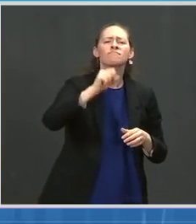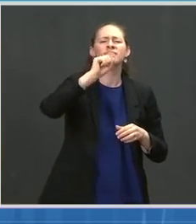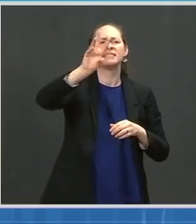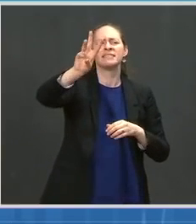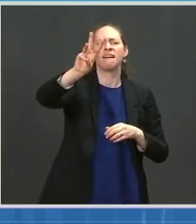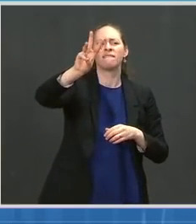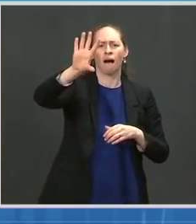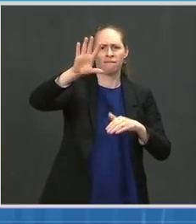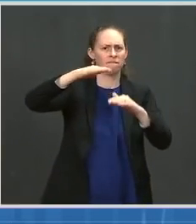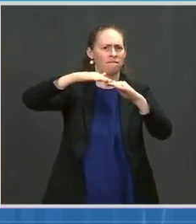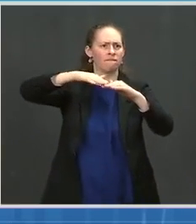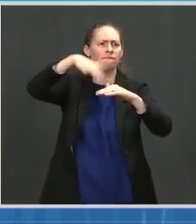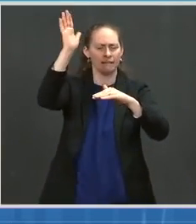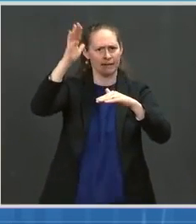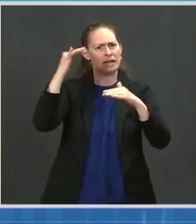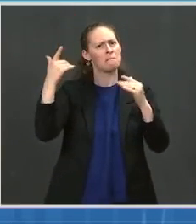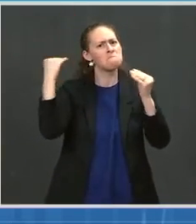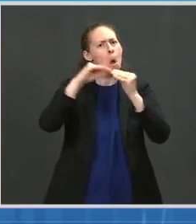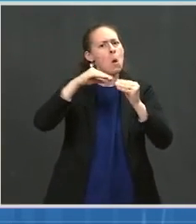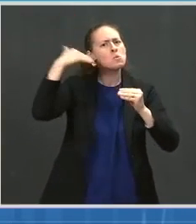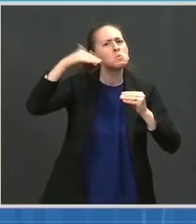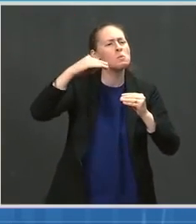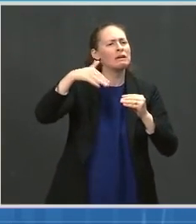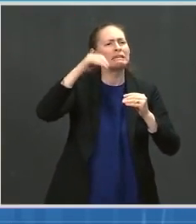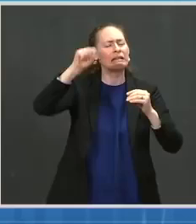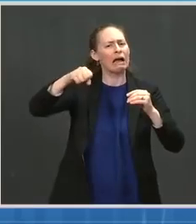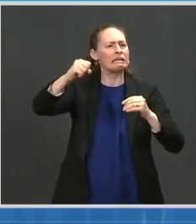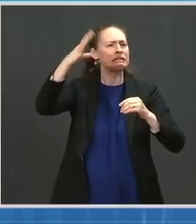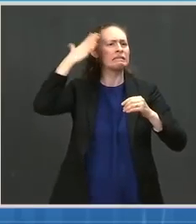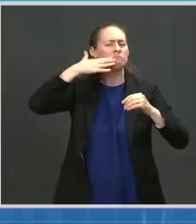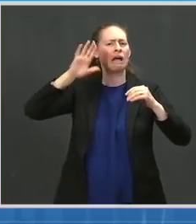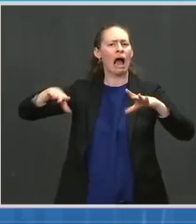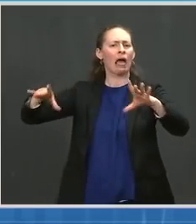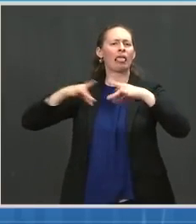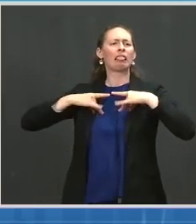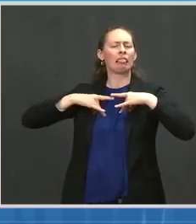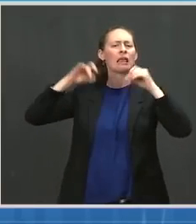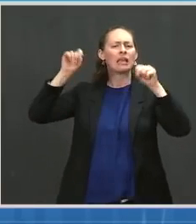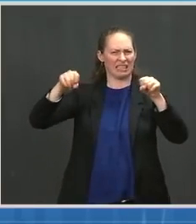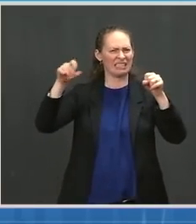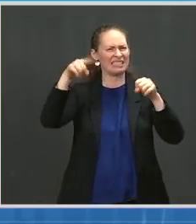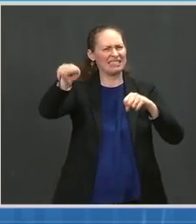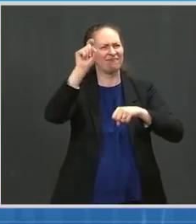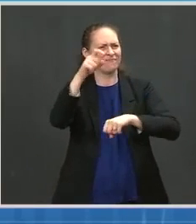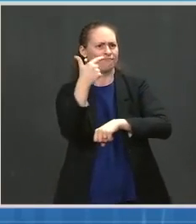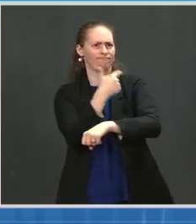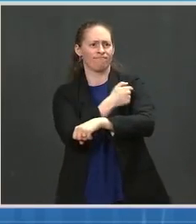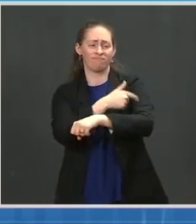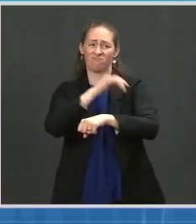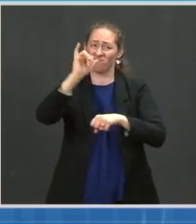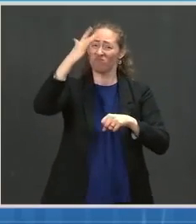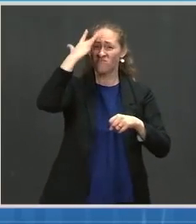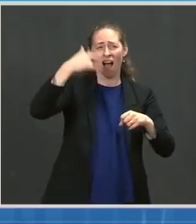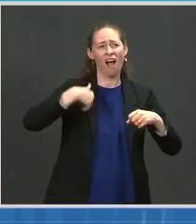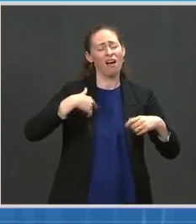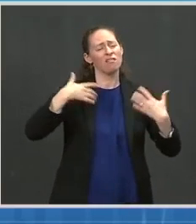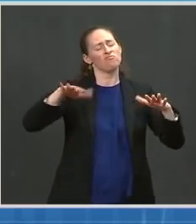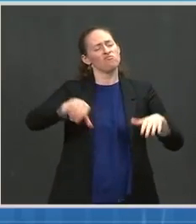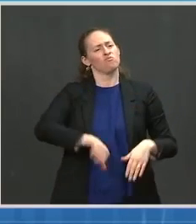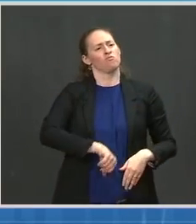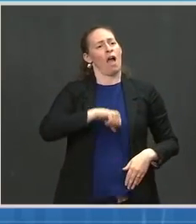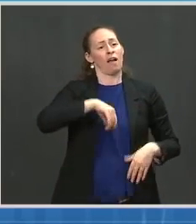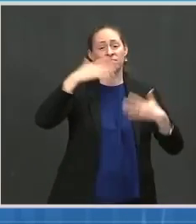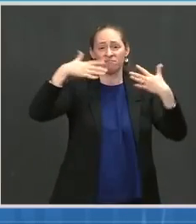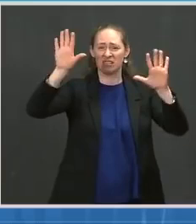poor outcomes with COVID. So we absolutely want to make sure they're vaccinated. It's also why we're very proud that over 75% of people over the age of 65